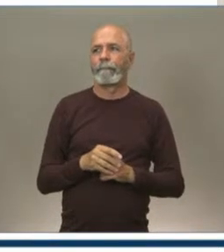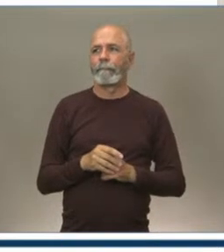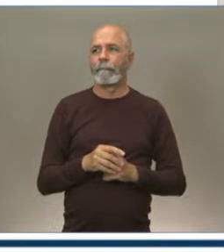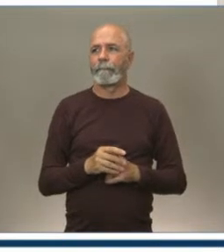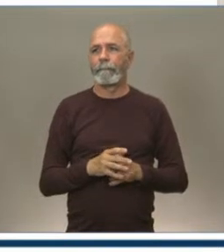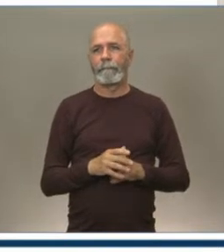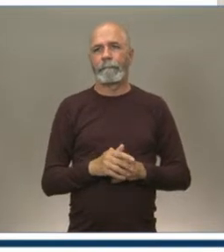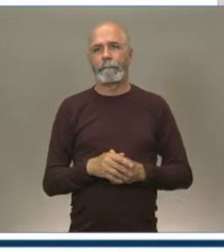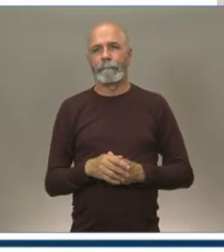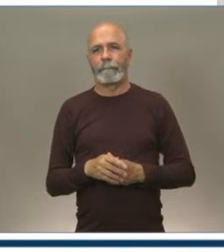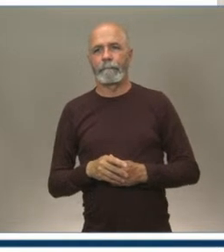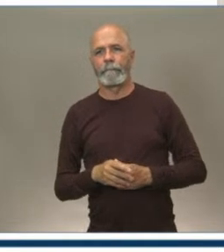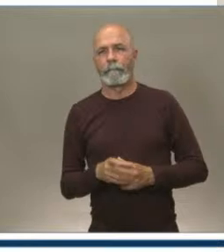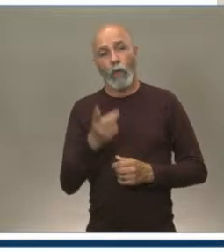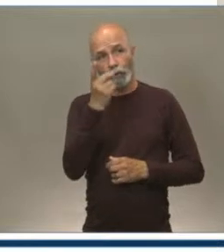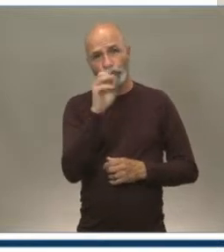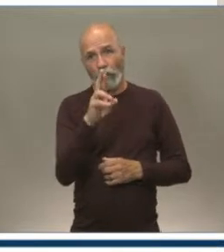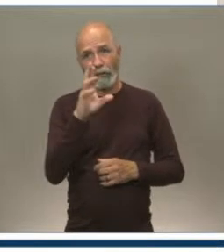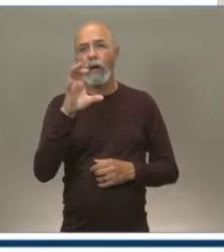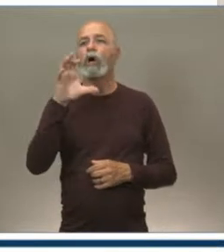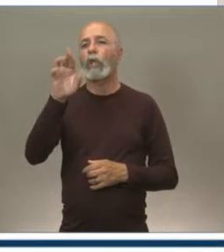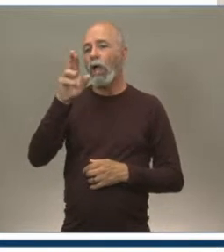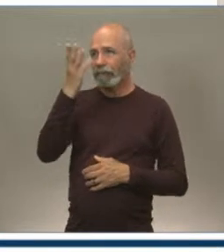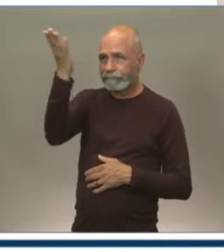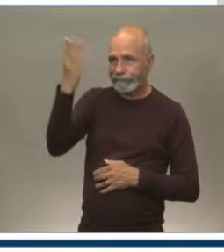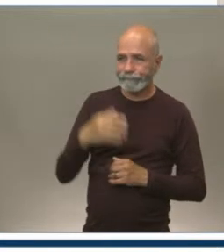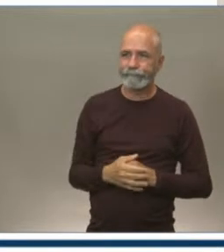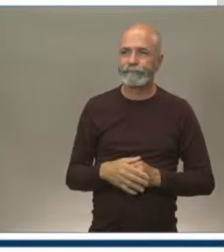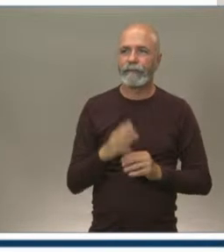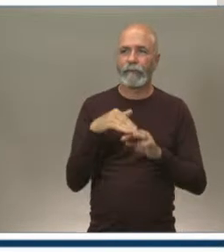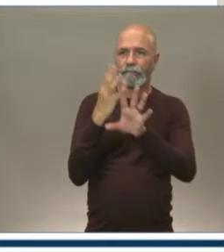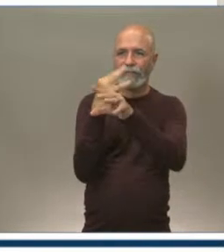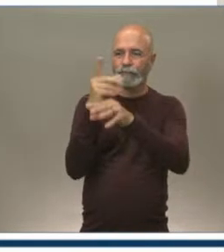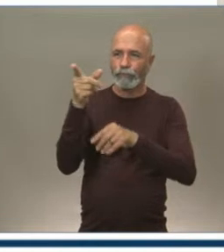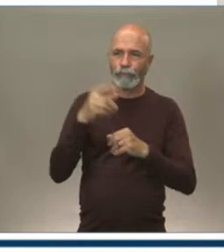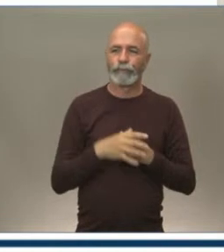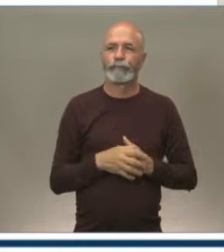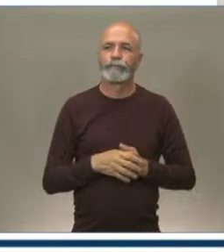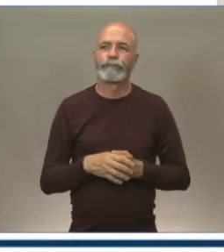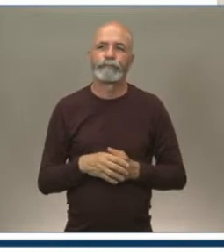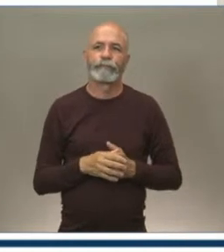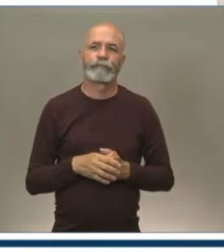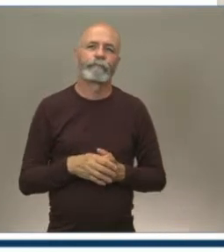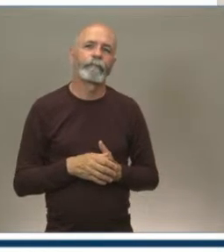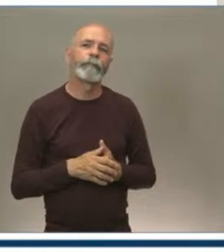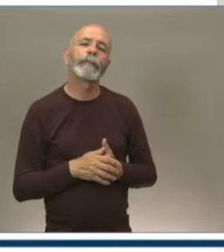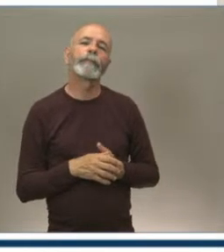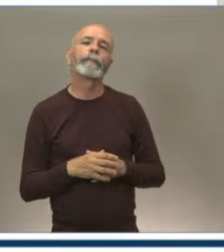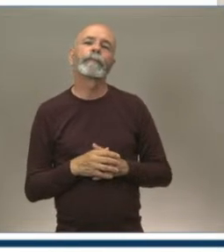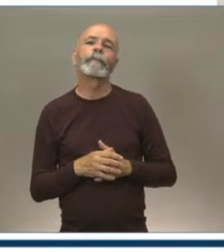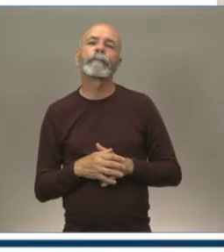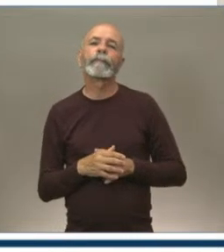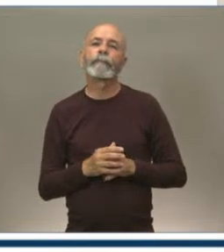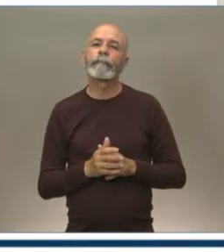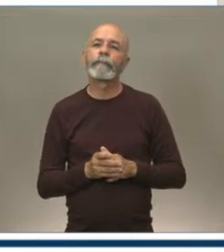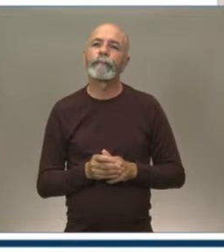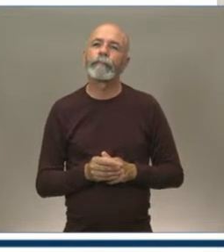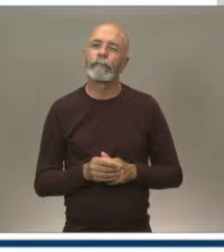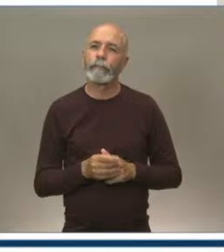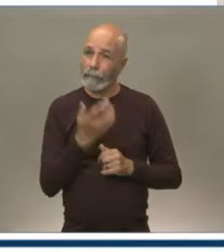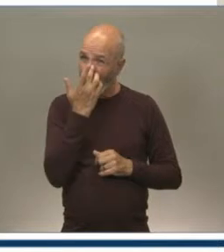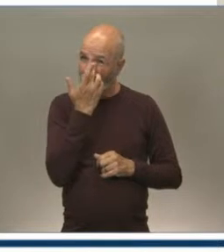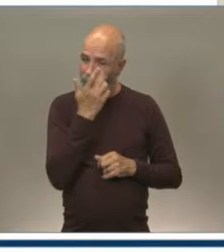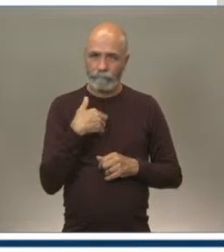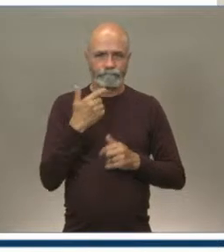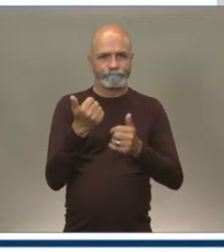for Dr. Carr. I'm just wondering if you can be more specific. You said that protocols are in place to further prevent the spread of the virus